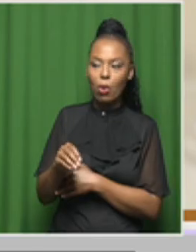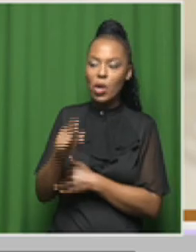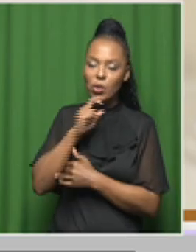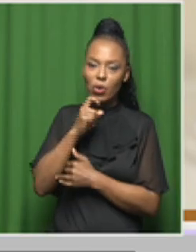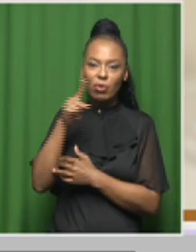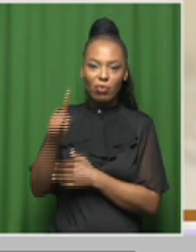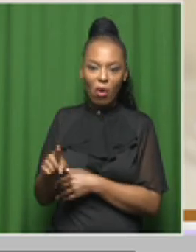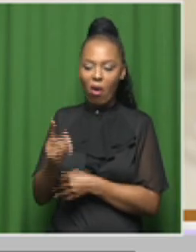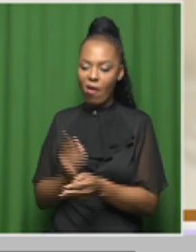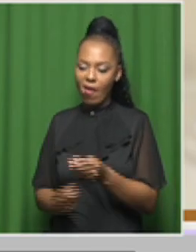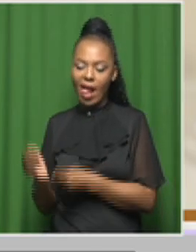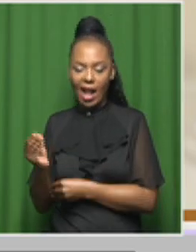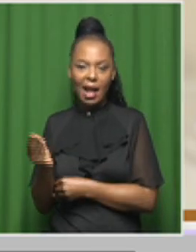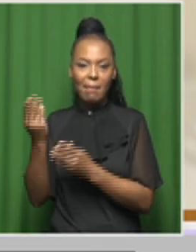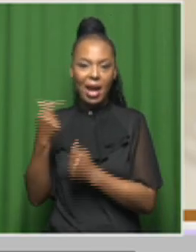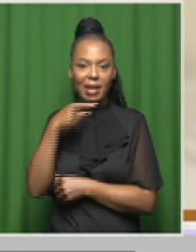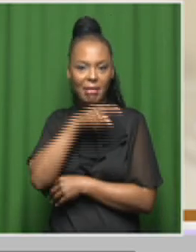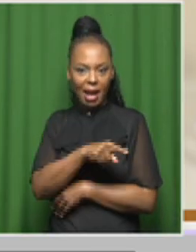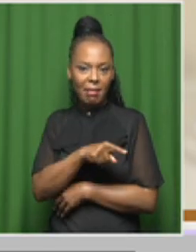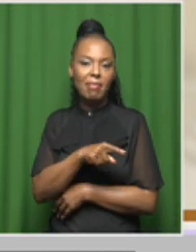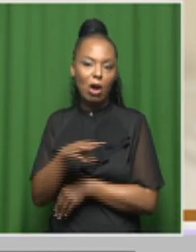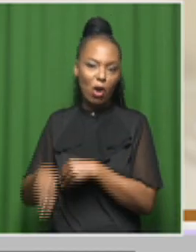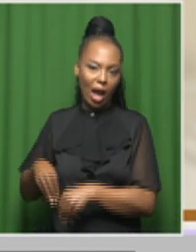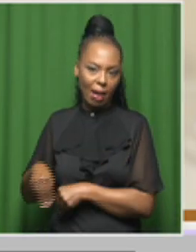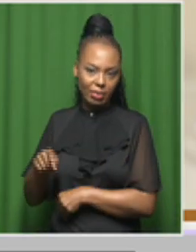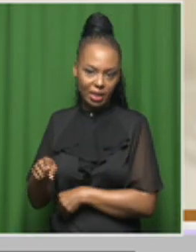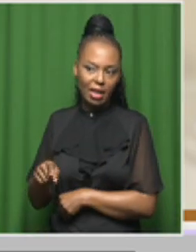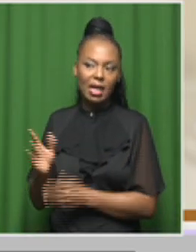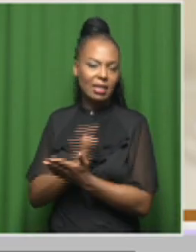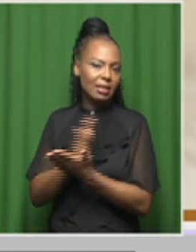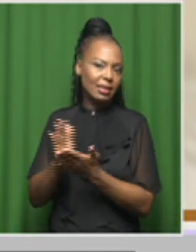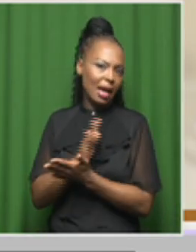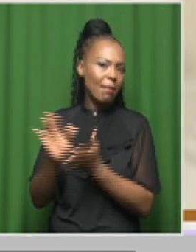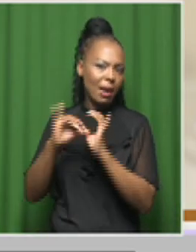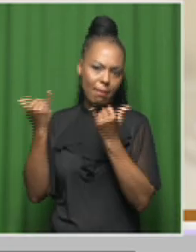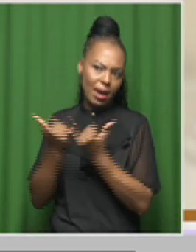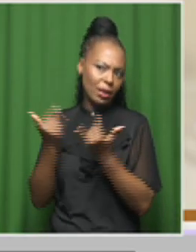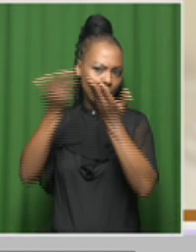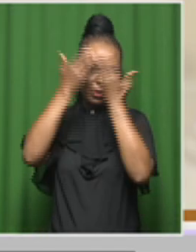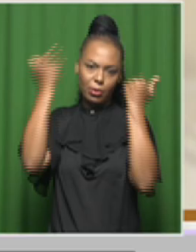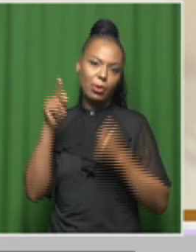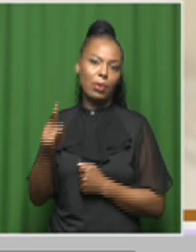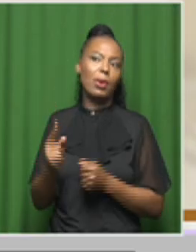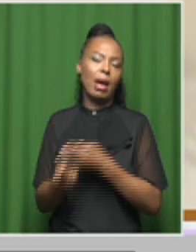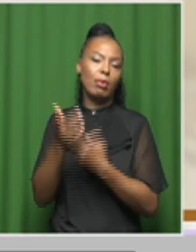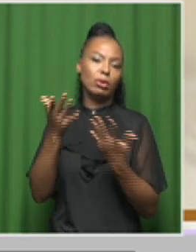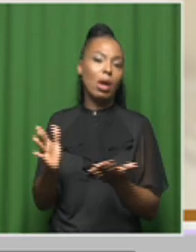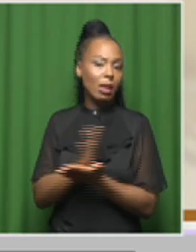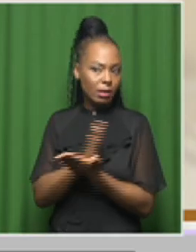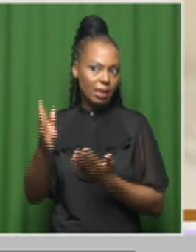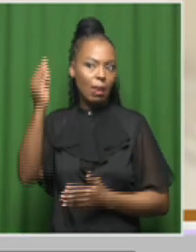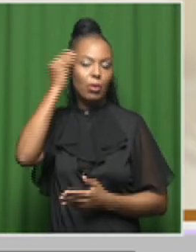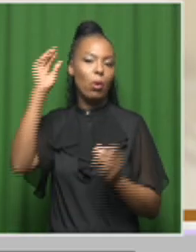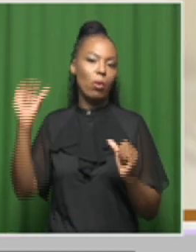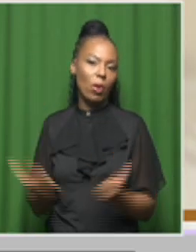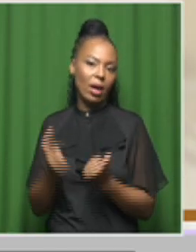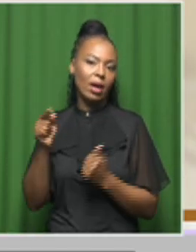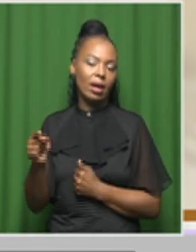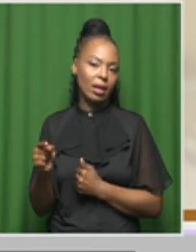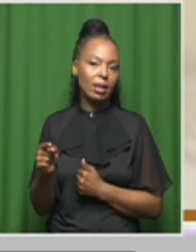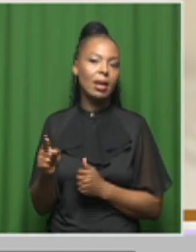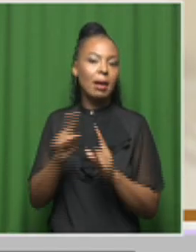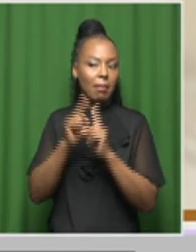are aware, sometimes they are not aware. Hence, we have embarked on an awareness campaign for them to understand who